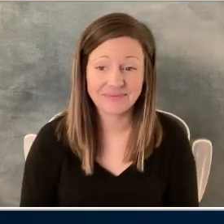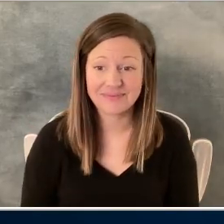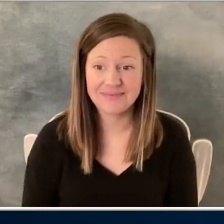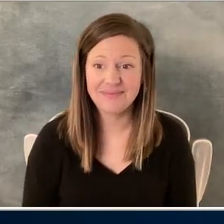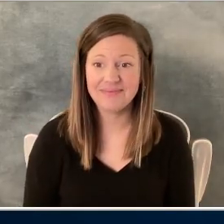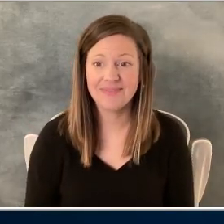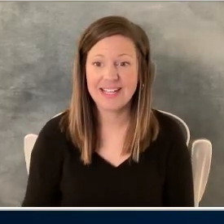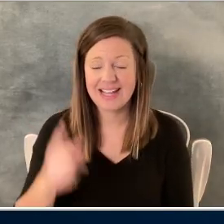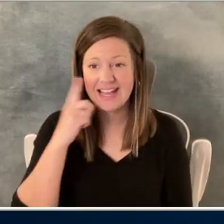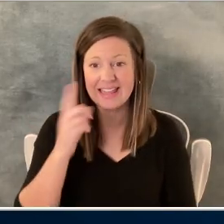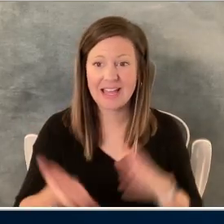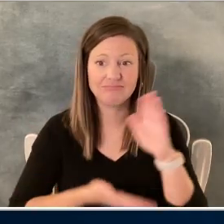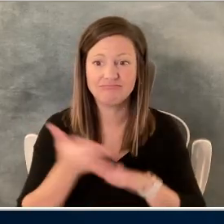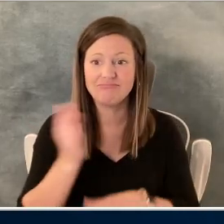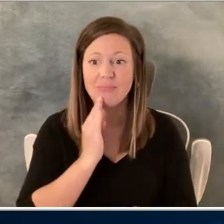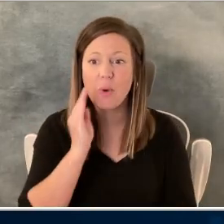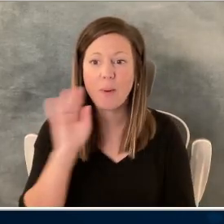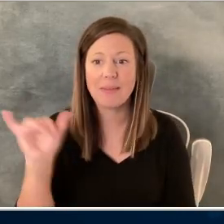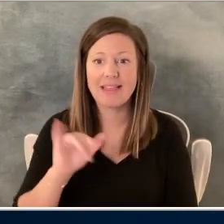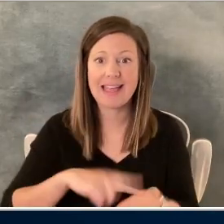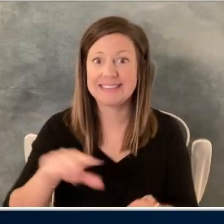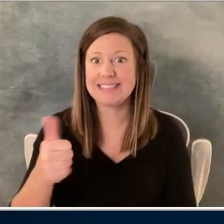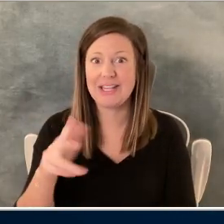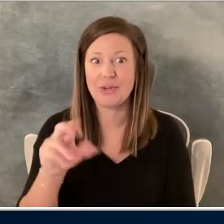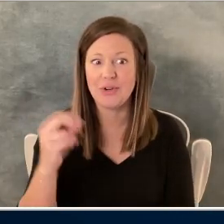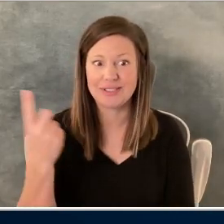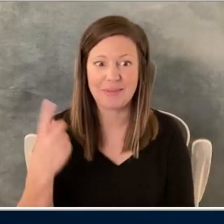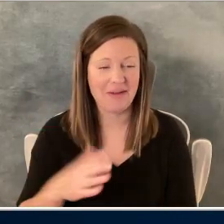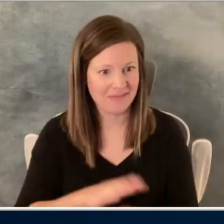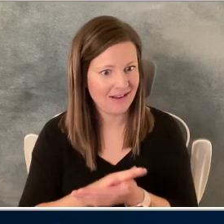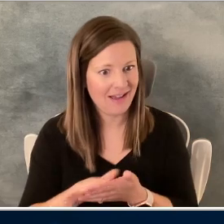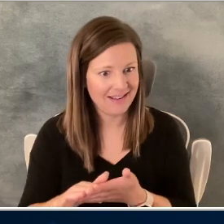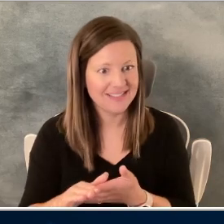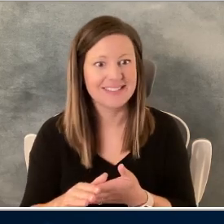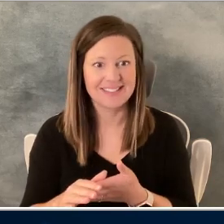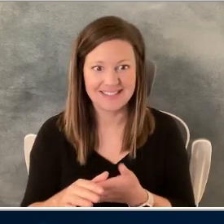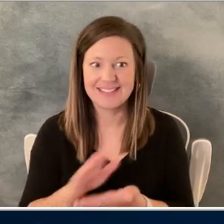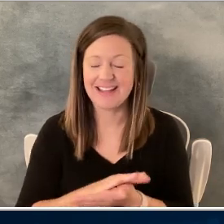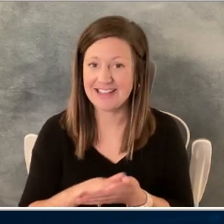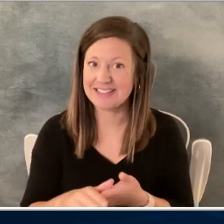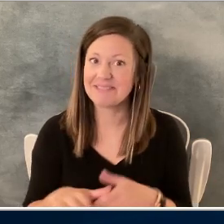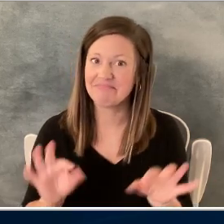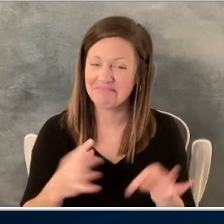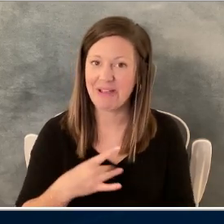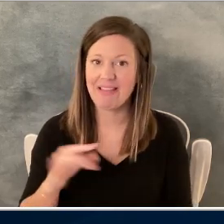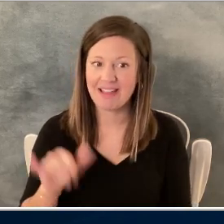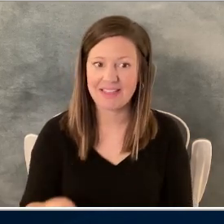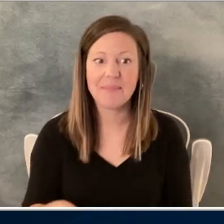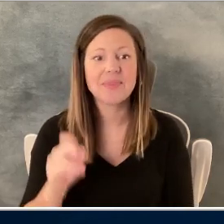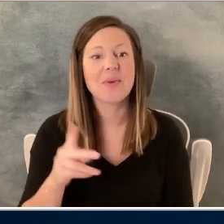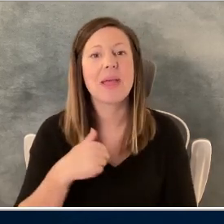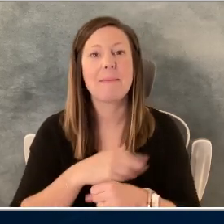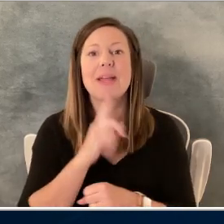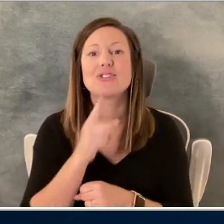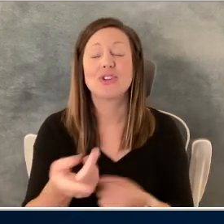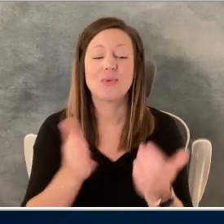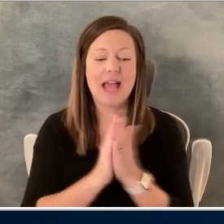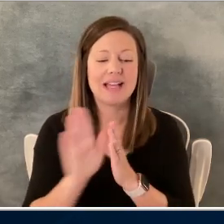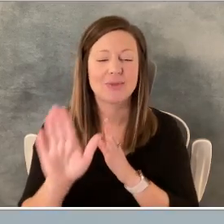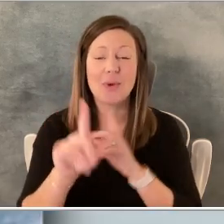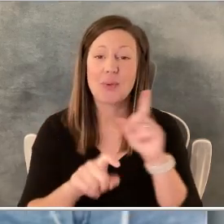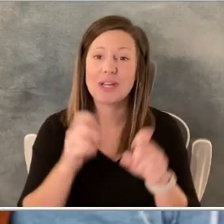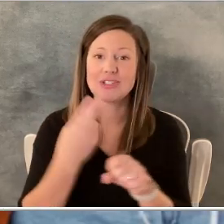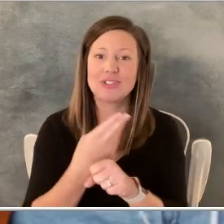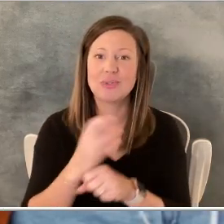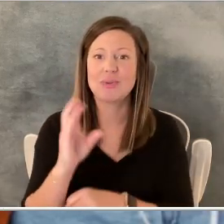headed home like 10:30, something like that. Nice. That's how it's done. I like that. All right, be sure to ask your questions. Use the chat on YouTube or Facebook.